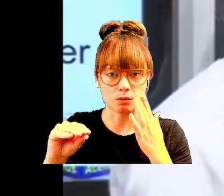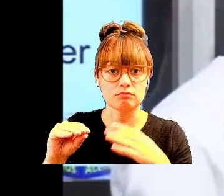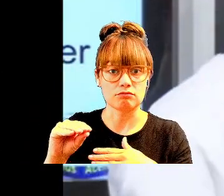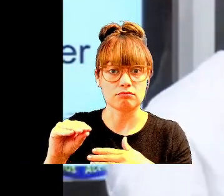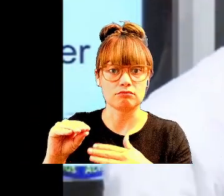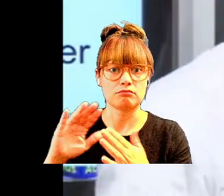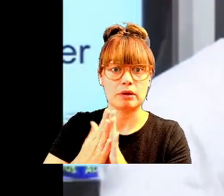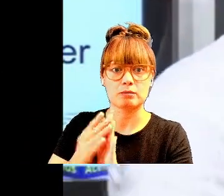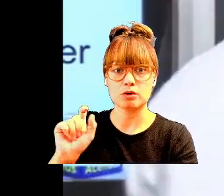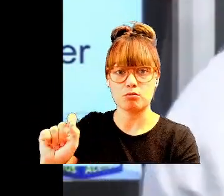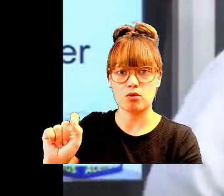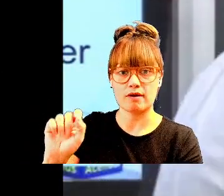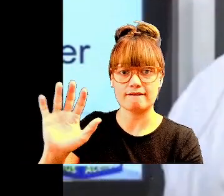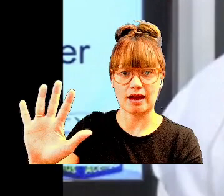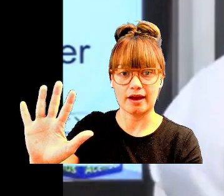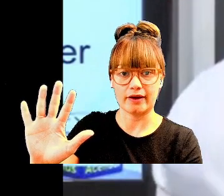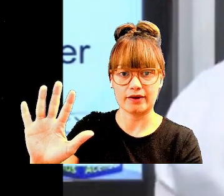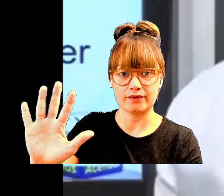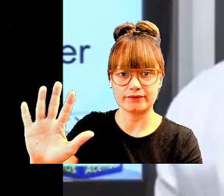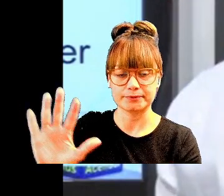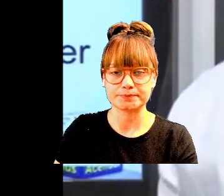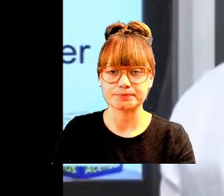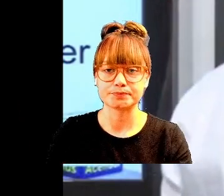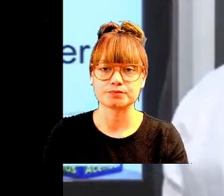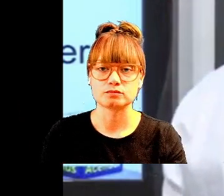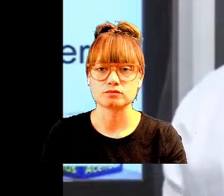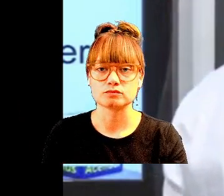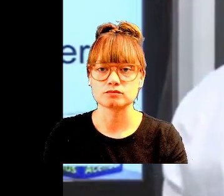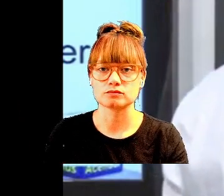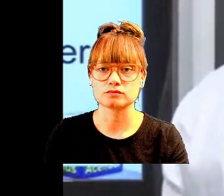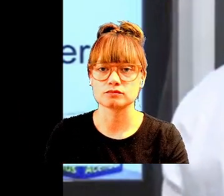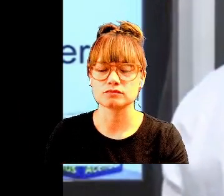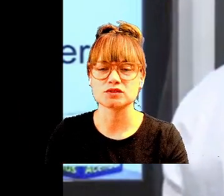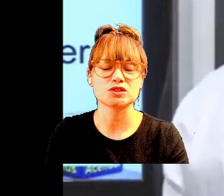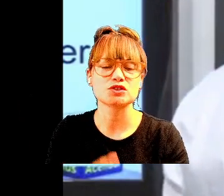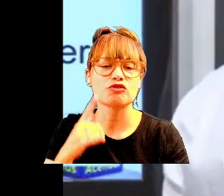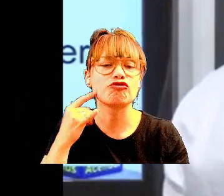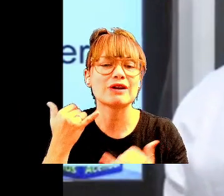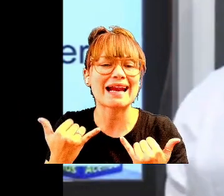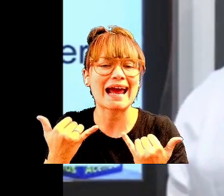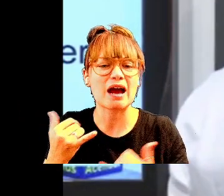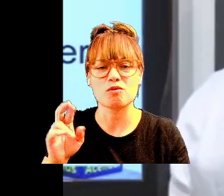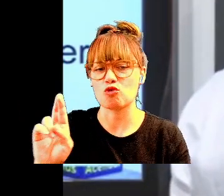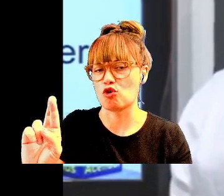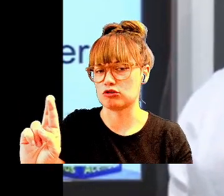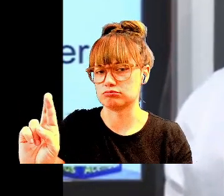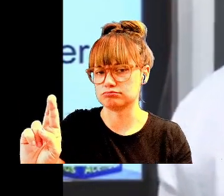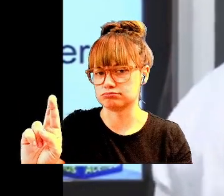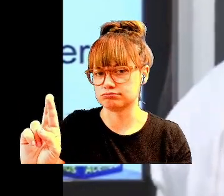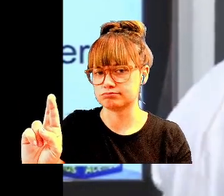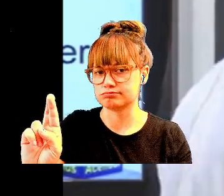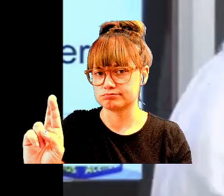put a 0.5 here. I'm going to put R for rate right here.